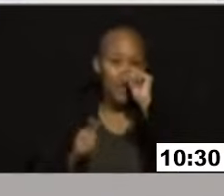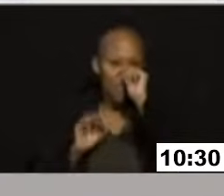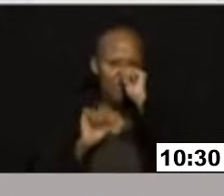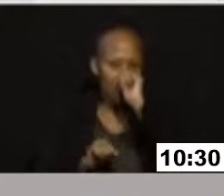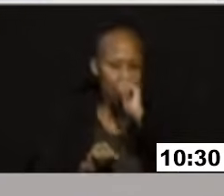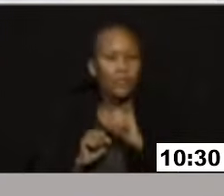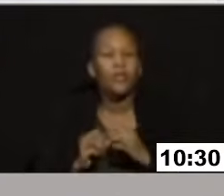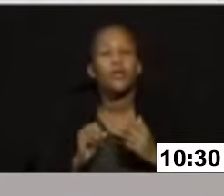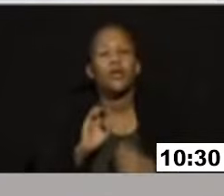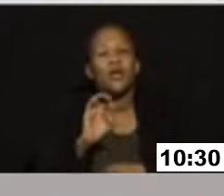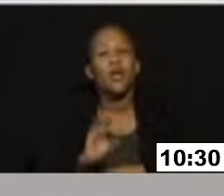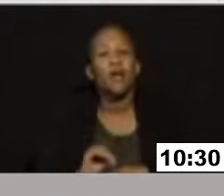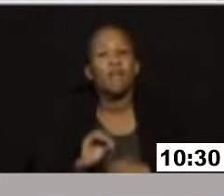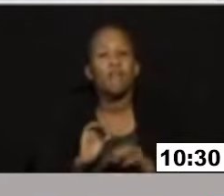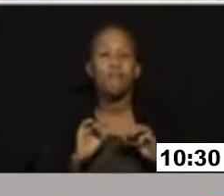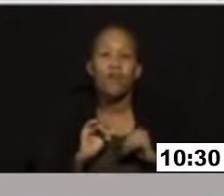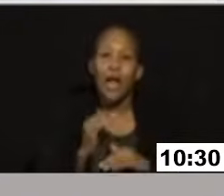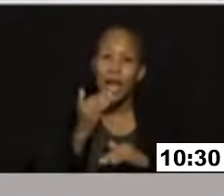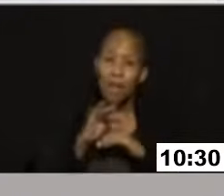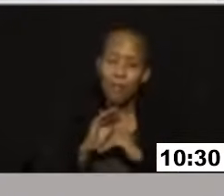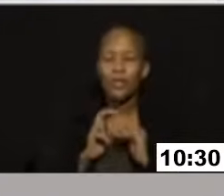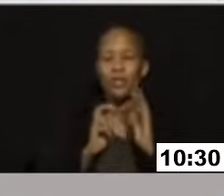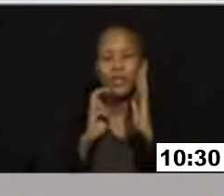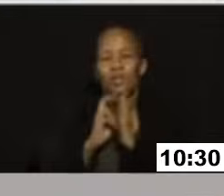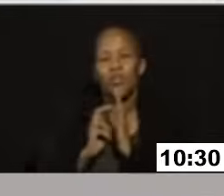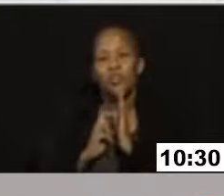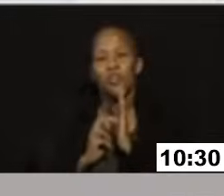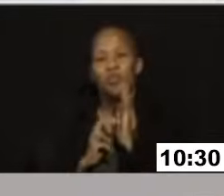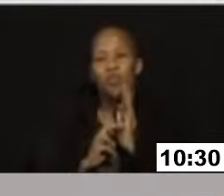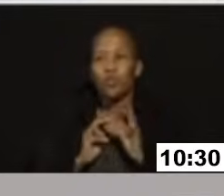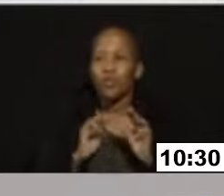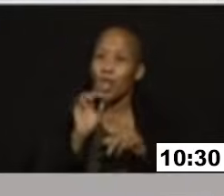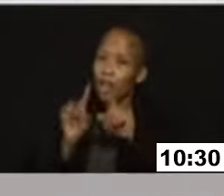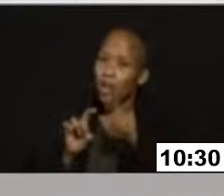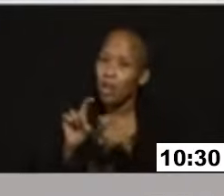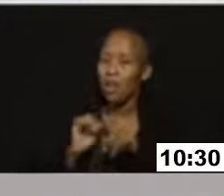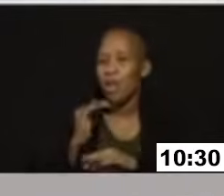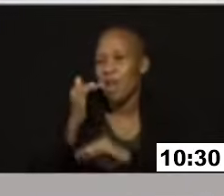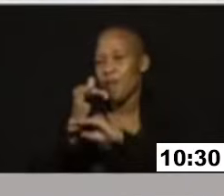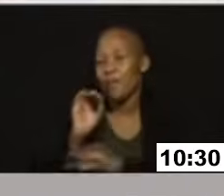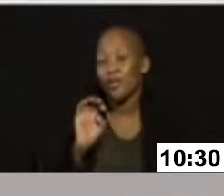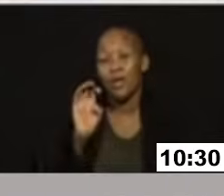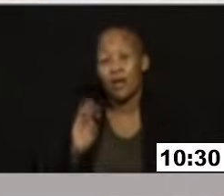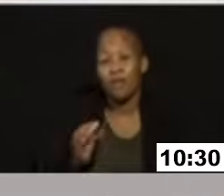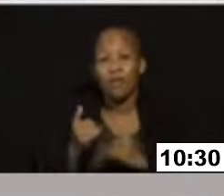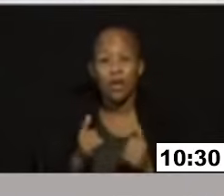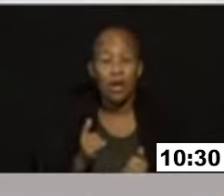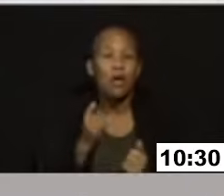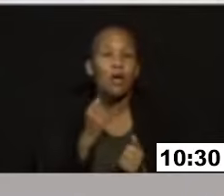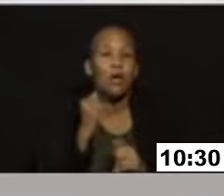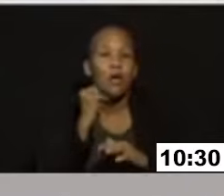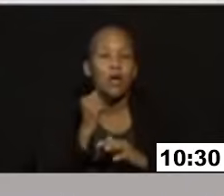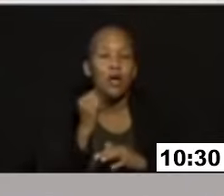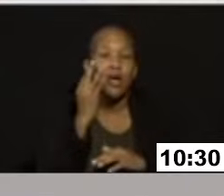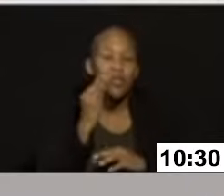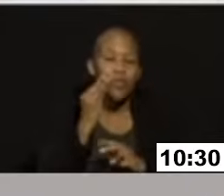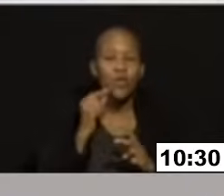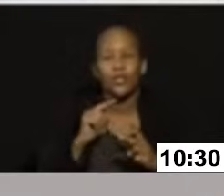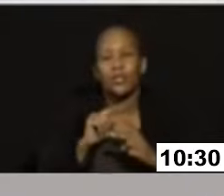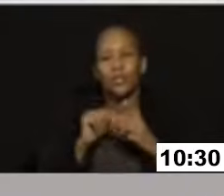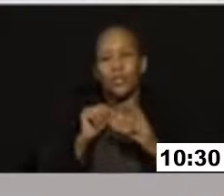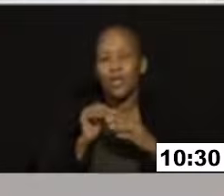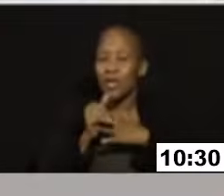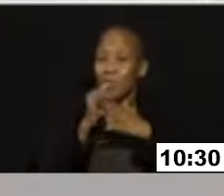there's a very limited role for cross-examination in these proceedings. The evidence leaders, and they have an experienced and substantial